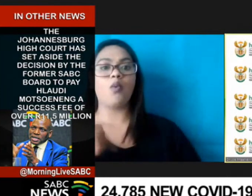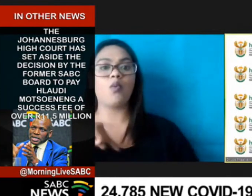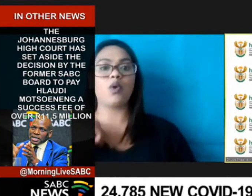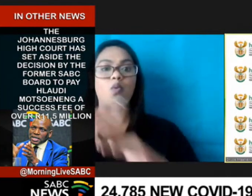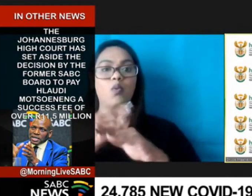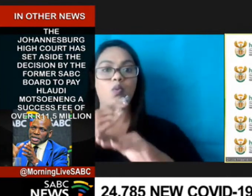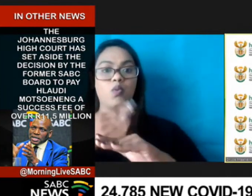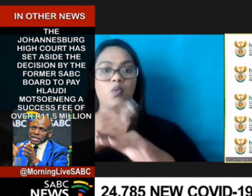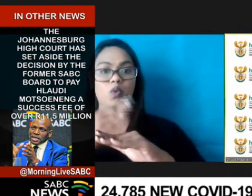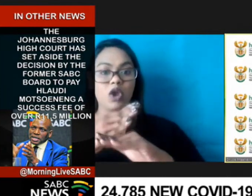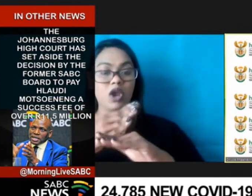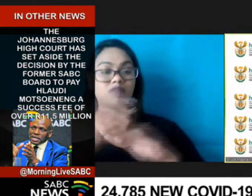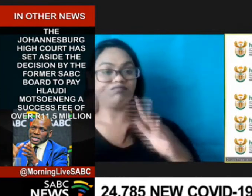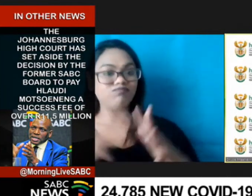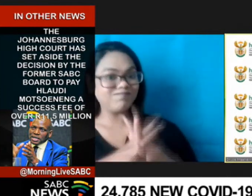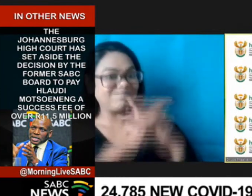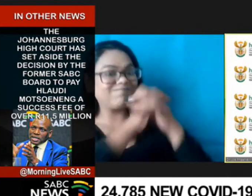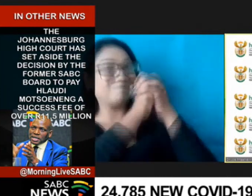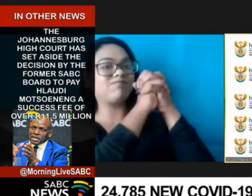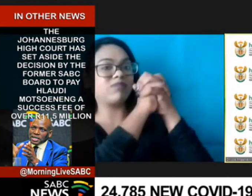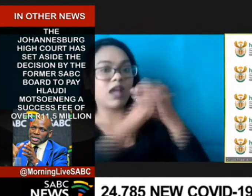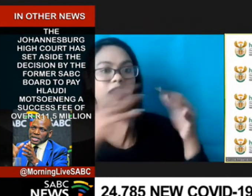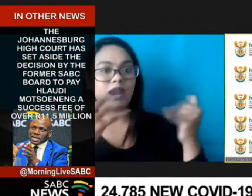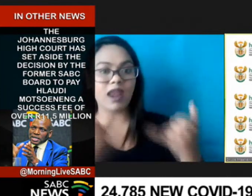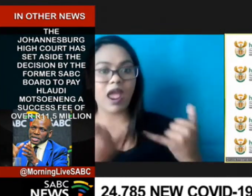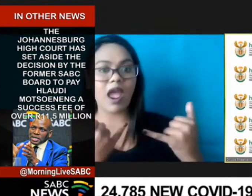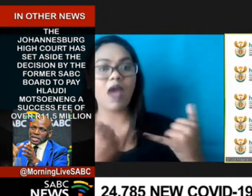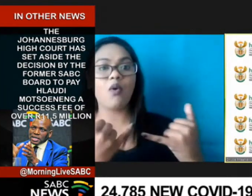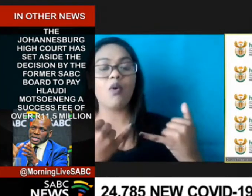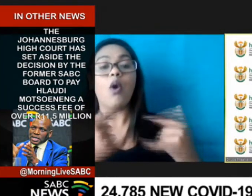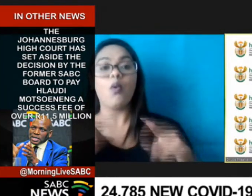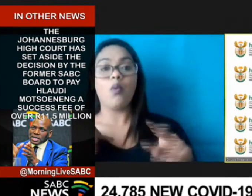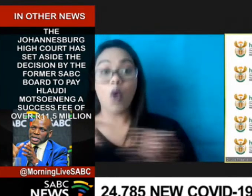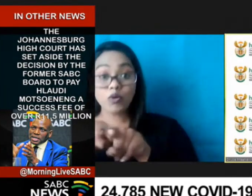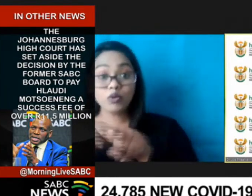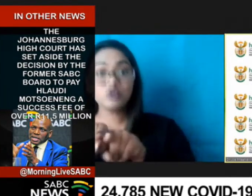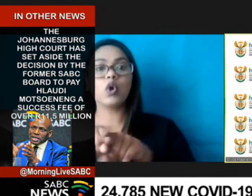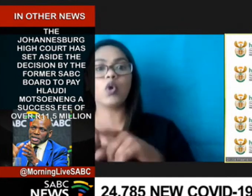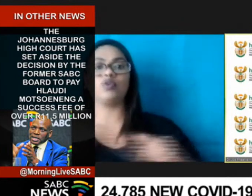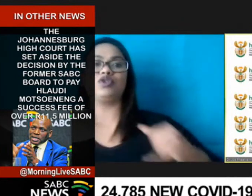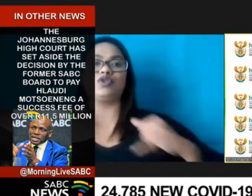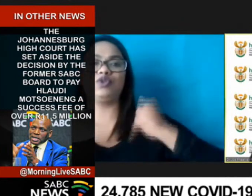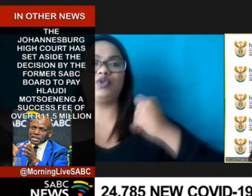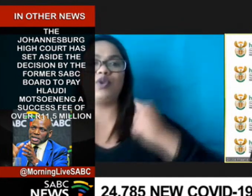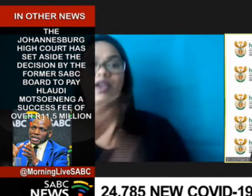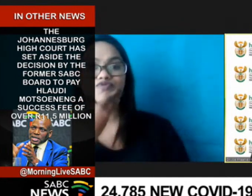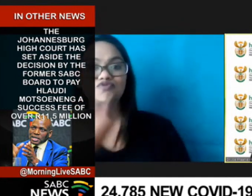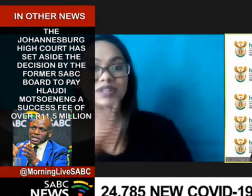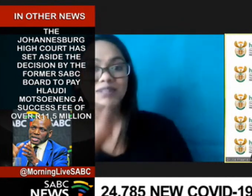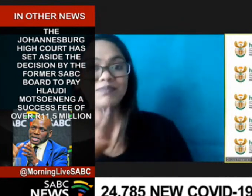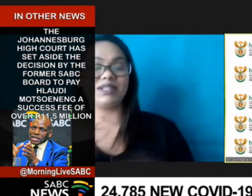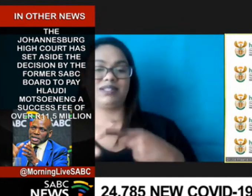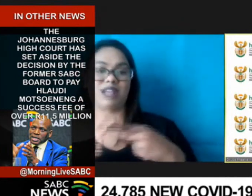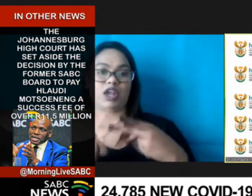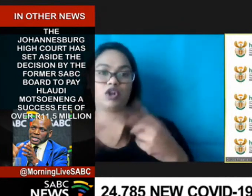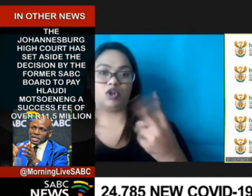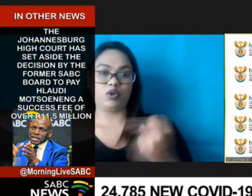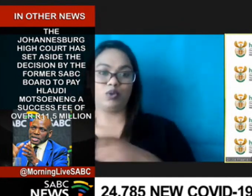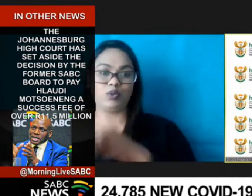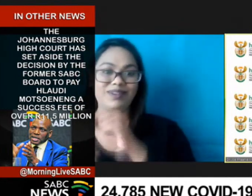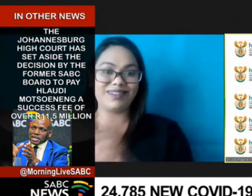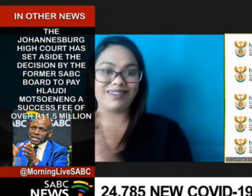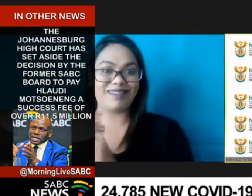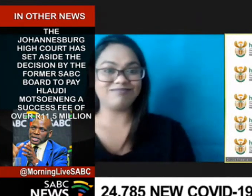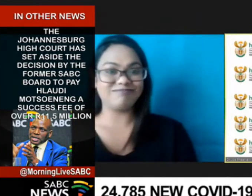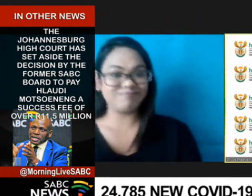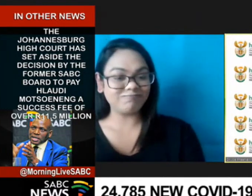the same time, we want to have an enjoyable Christmas and New Year. Now, since we spoke to the nation last